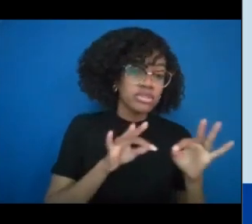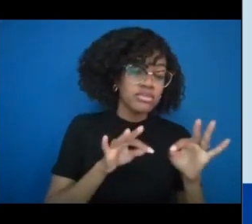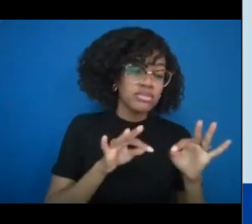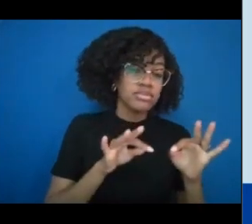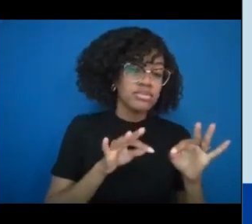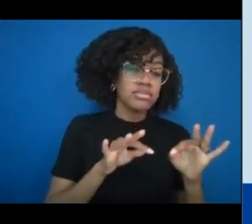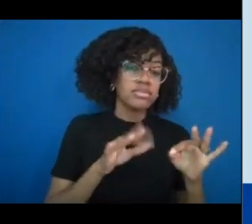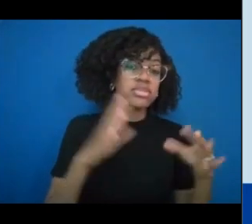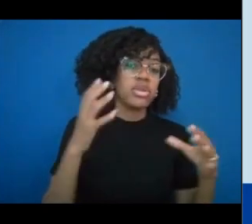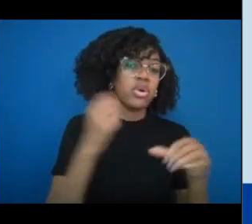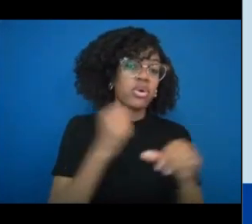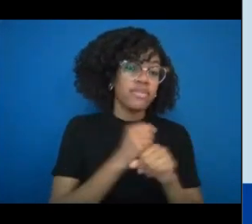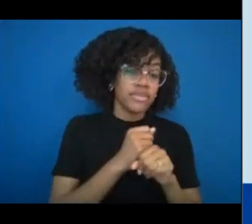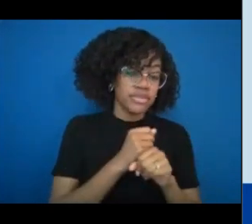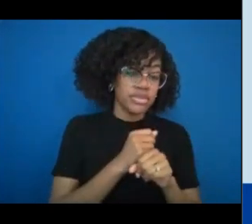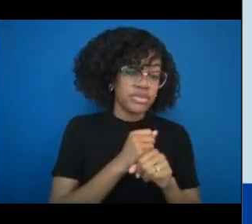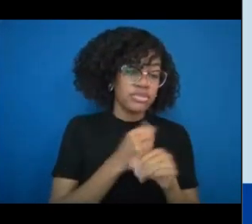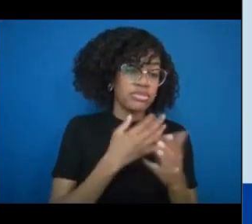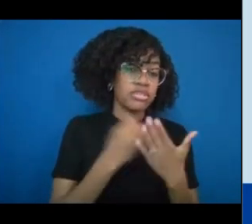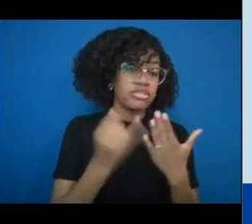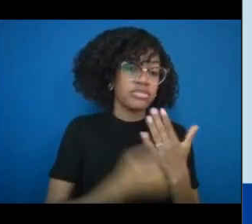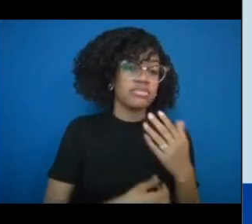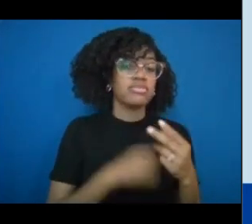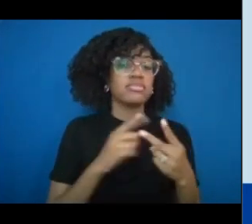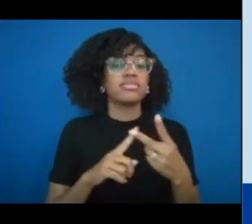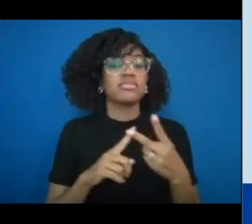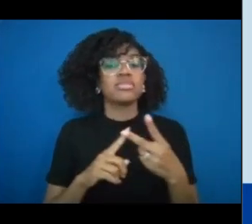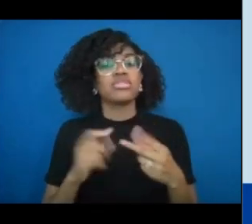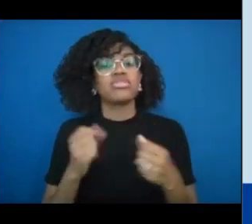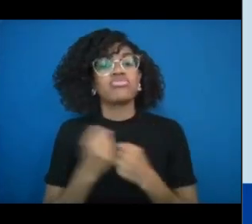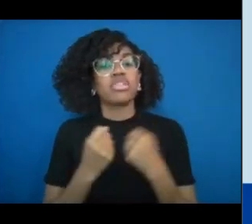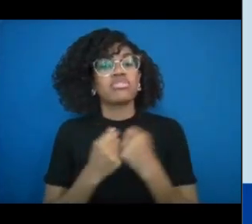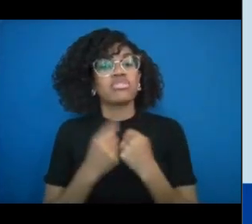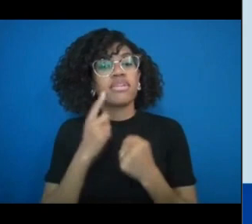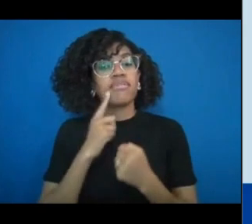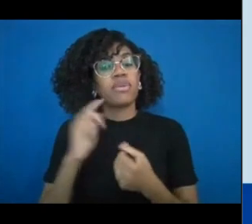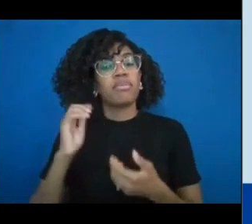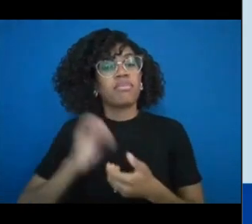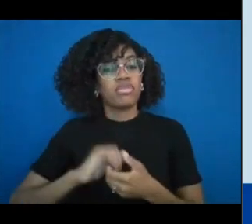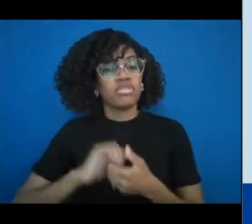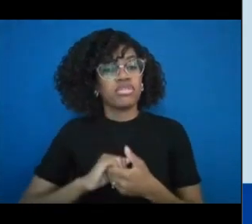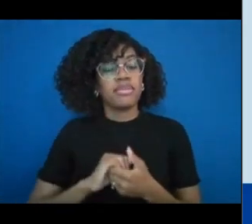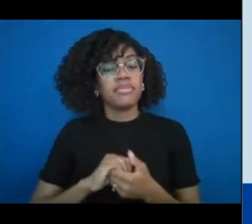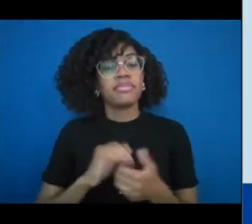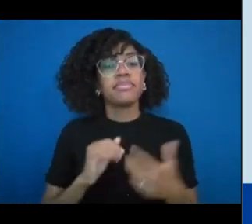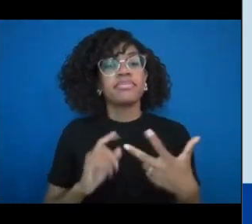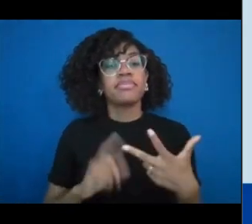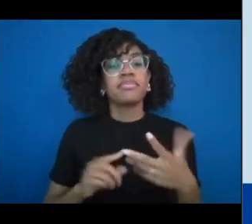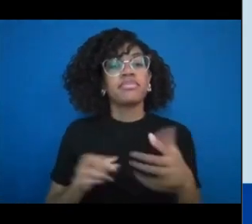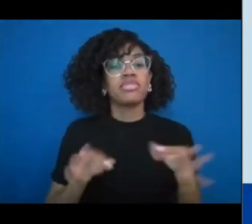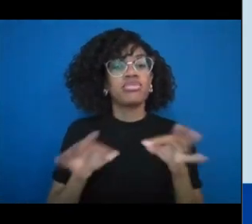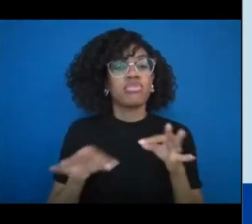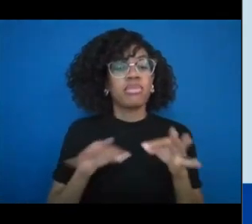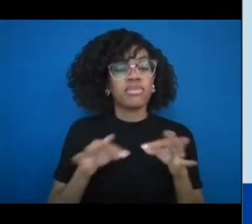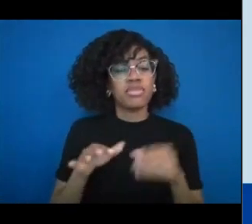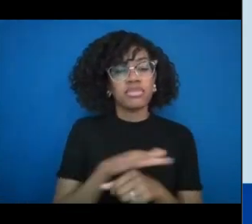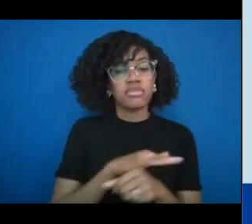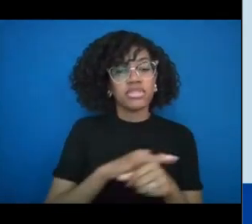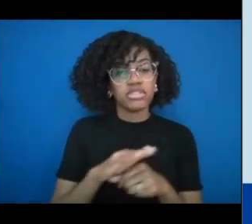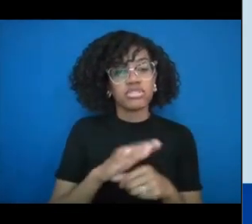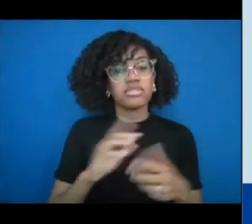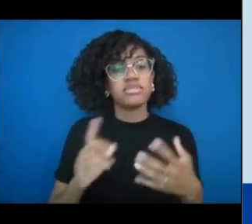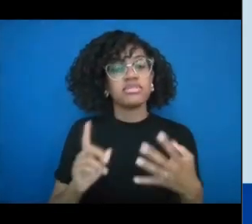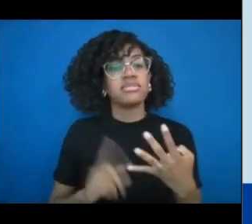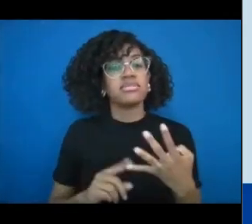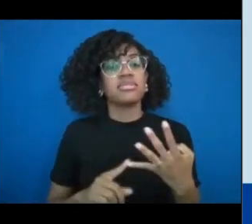the overall project, your partnership structure and appropriate commitments, the description of your region, the impacts of the